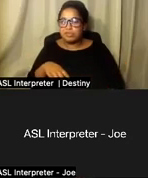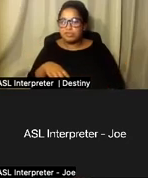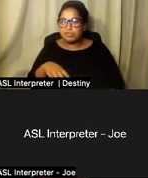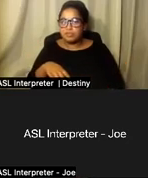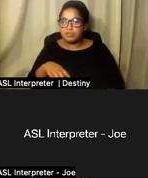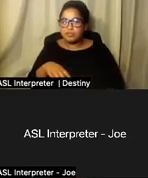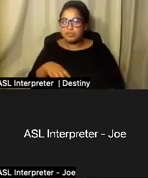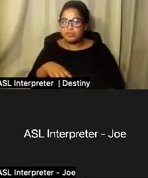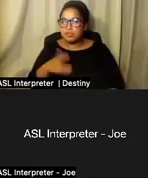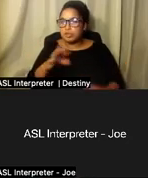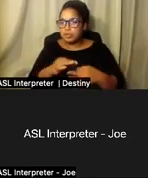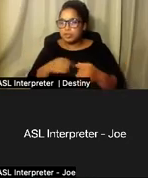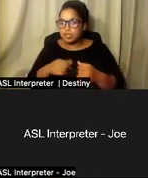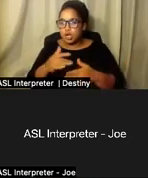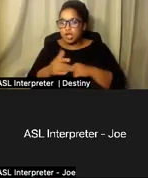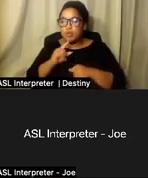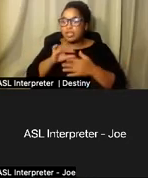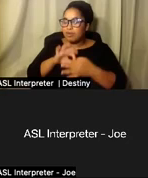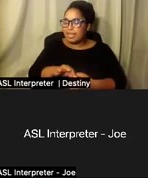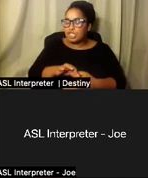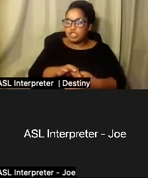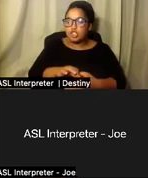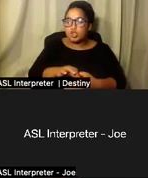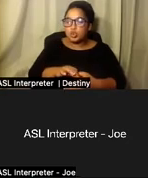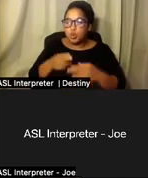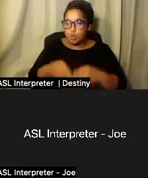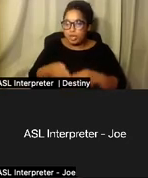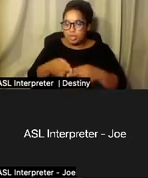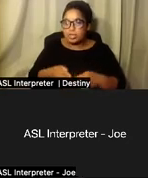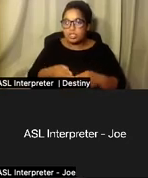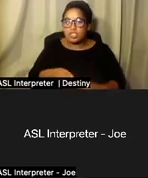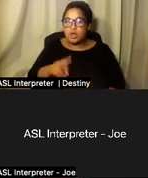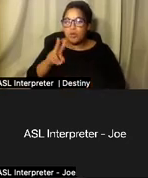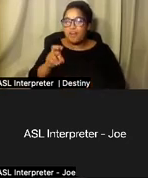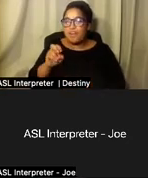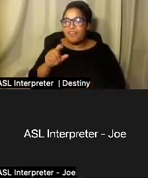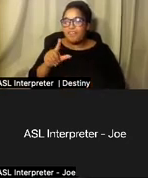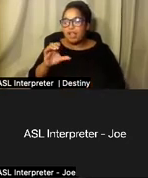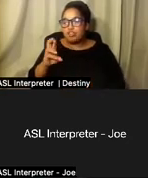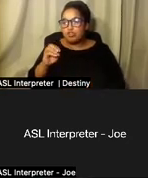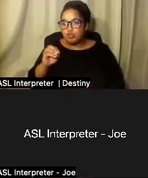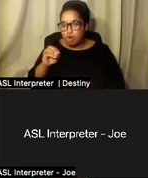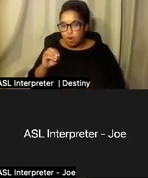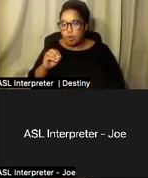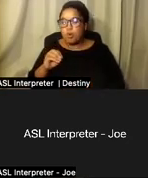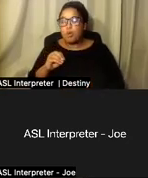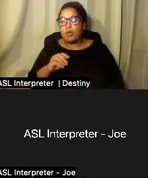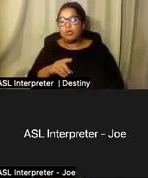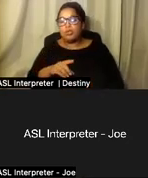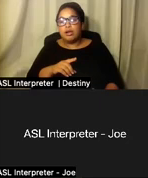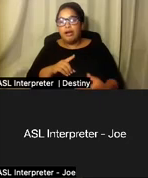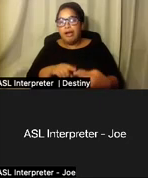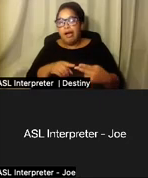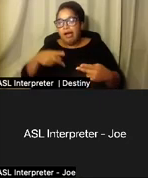It all comes down to weight. Okay. So the putty or the Velcro tabs, under 20 pounds. The Velcro